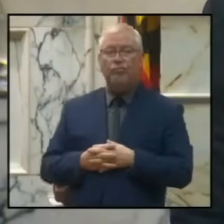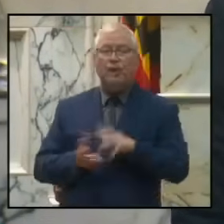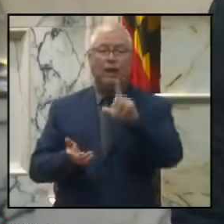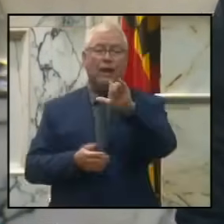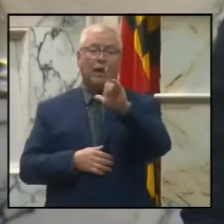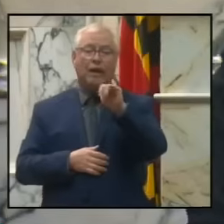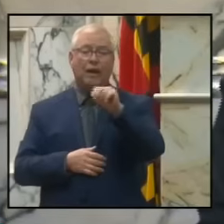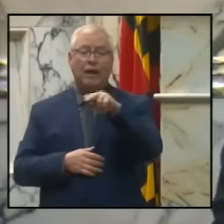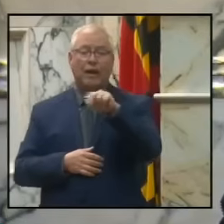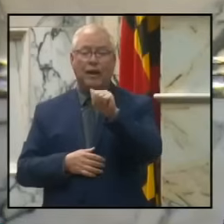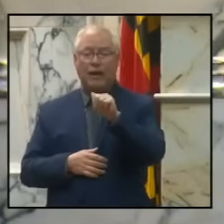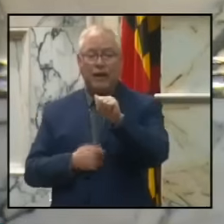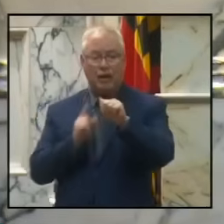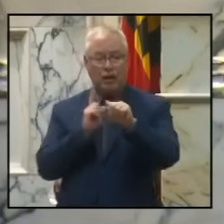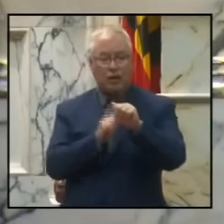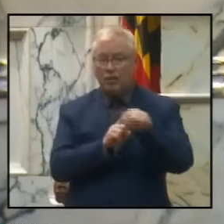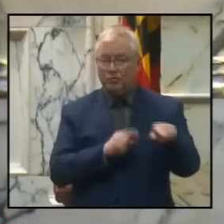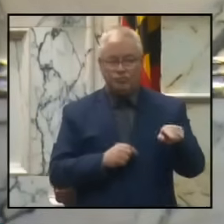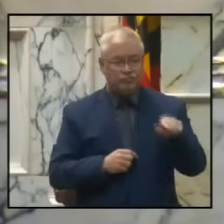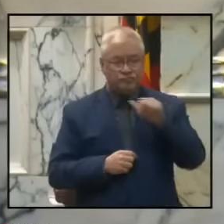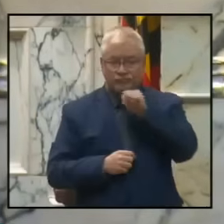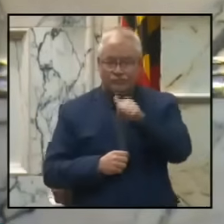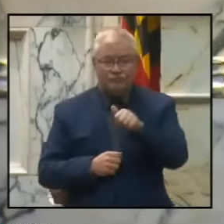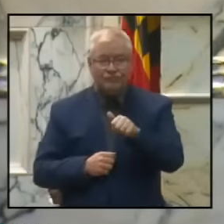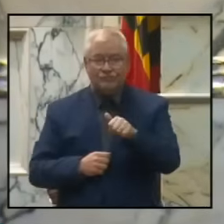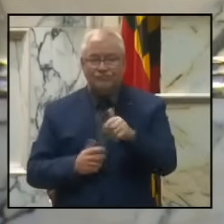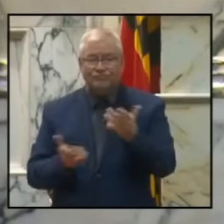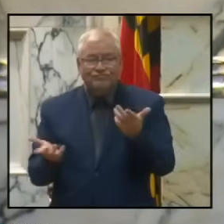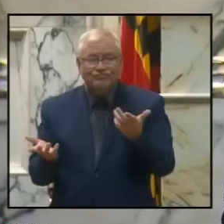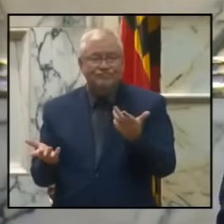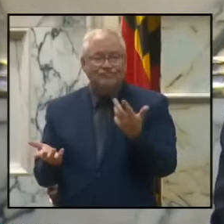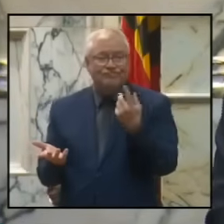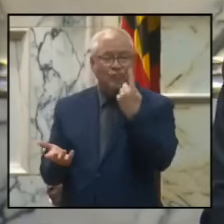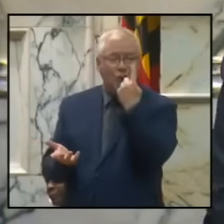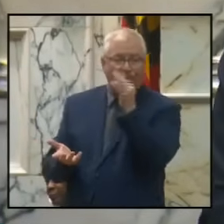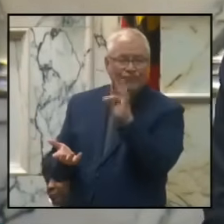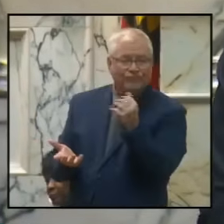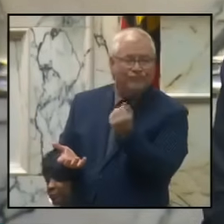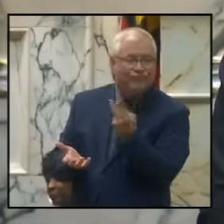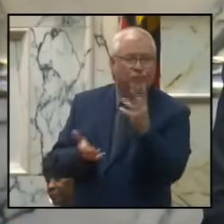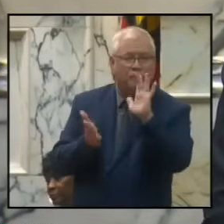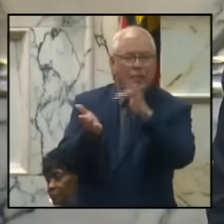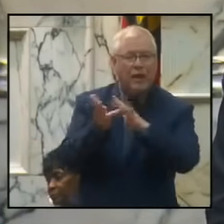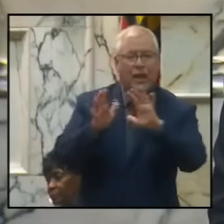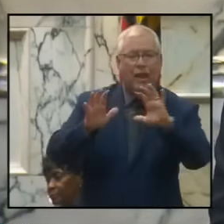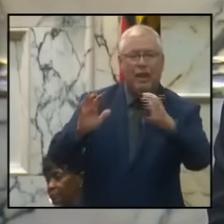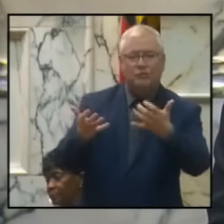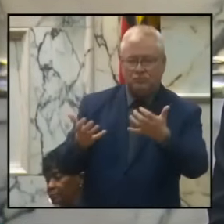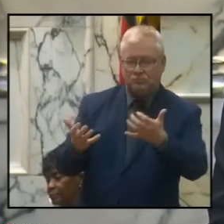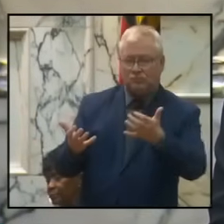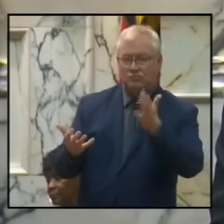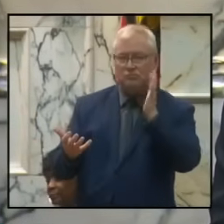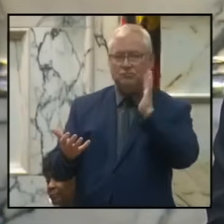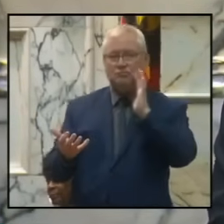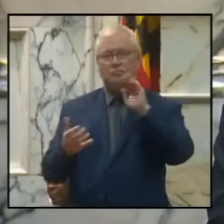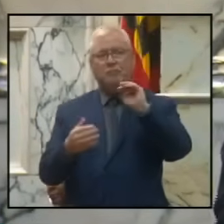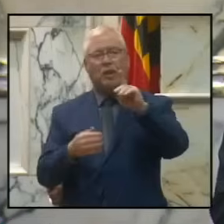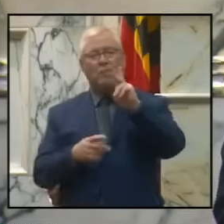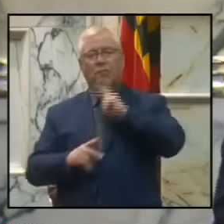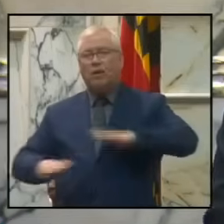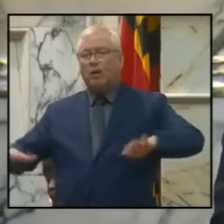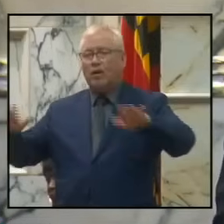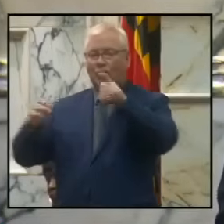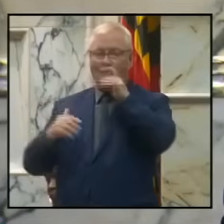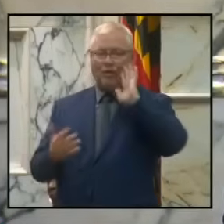is just one of the countless middle-class Marylanders who will benefit from our plan. And I'm thankful that she's here